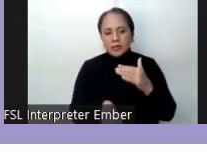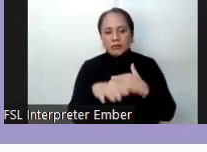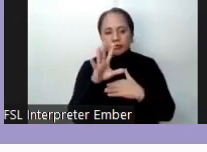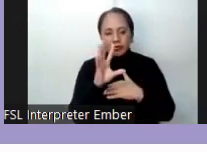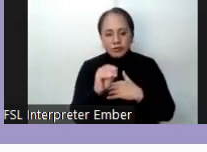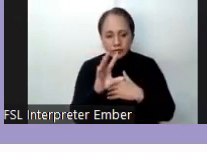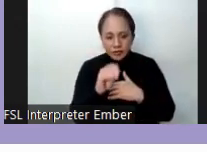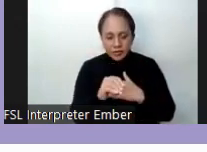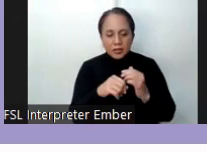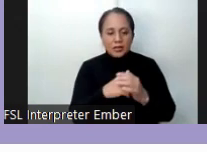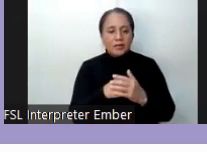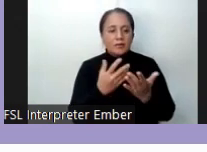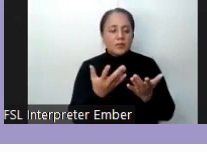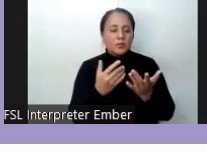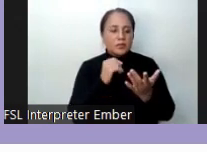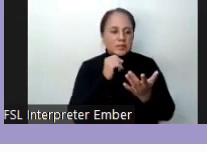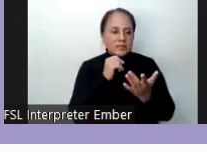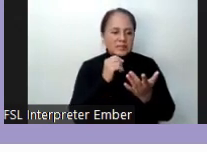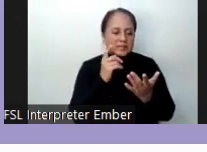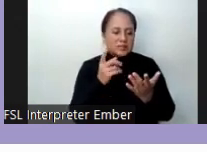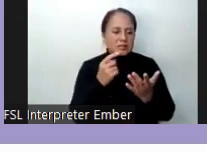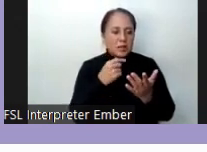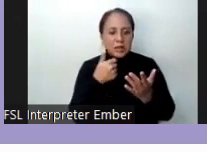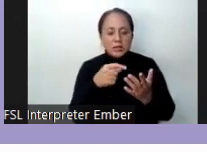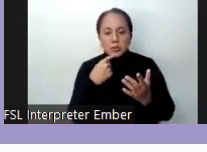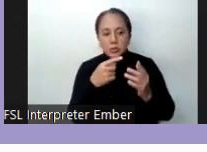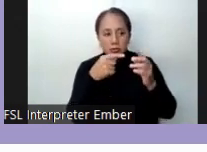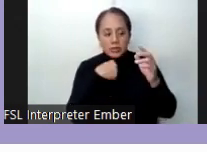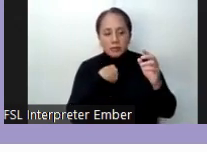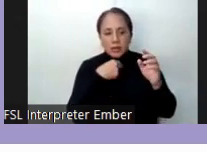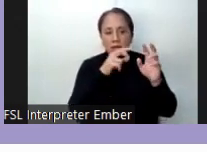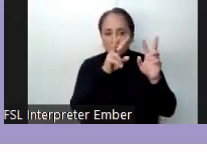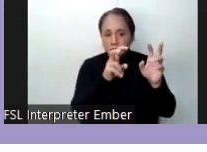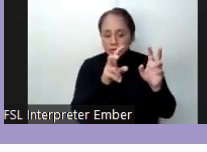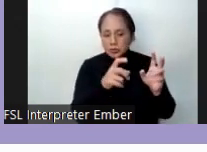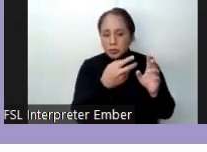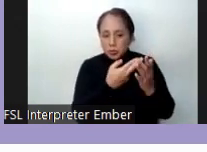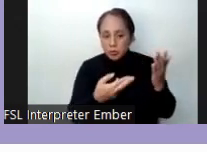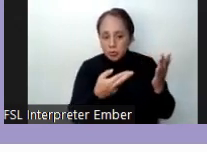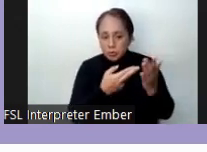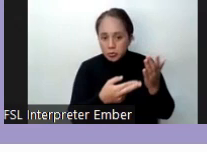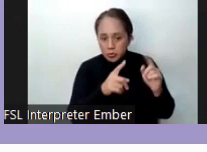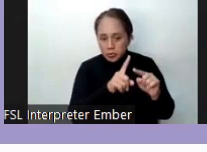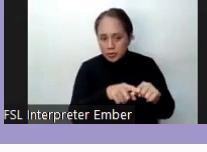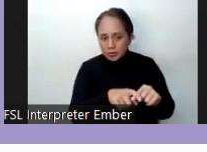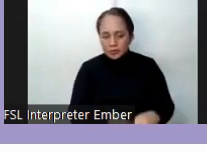50% from those who don't think any of the mentioned sources were reliable.